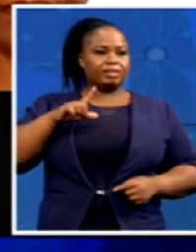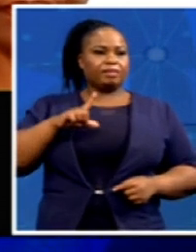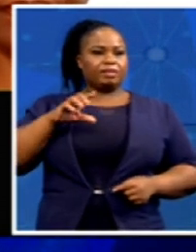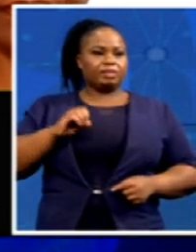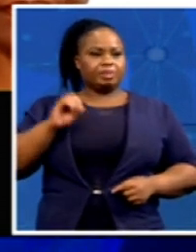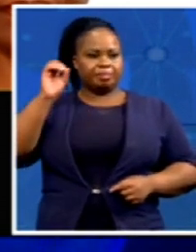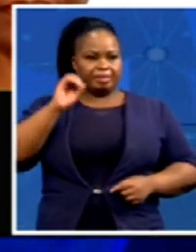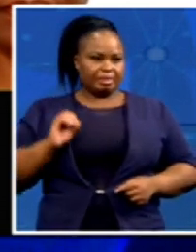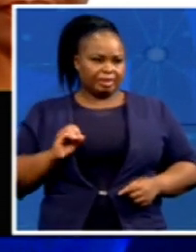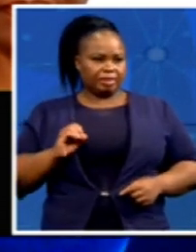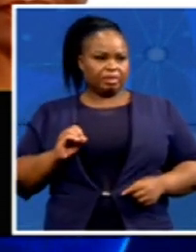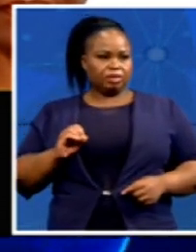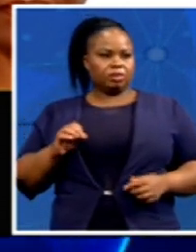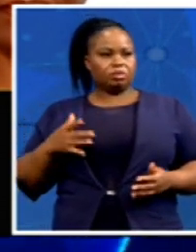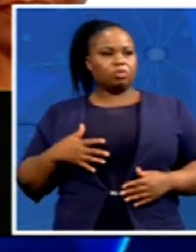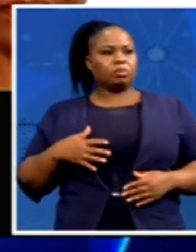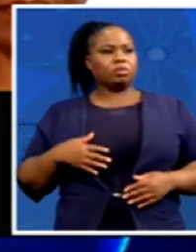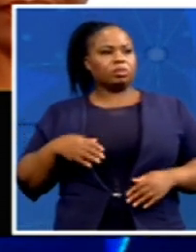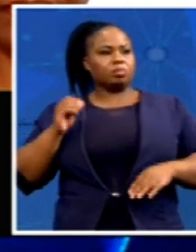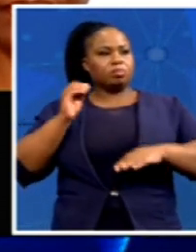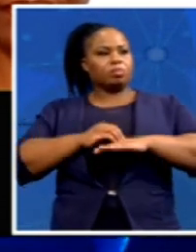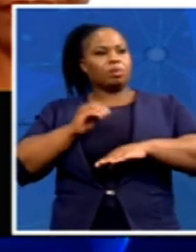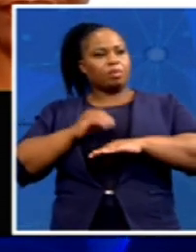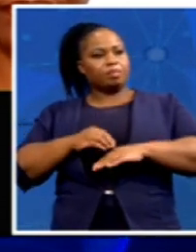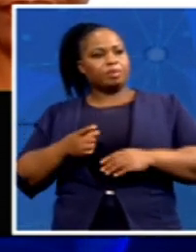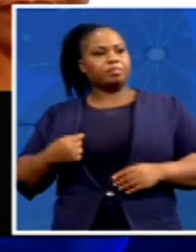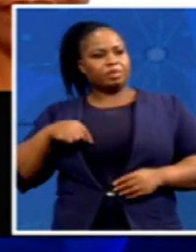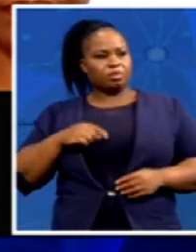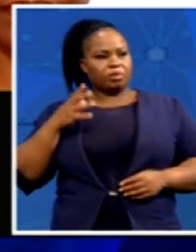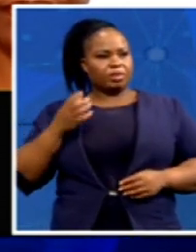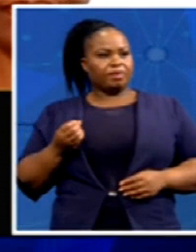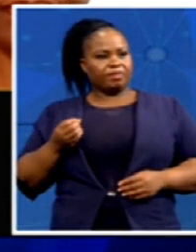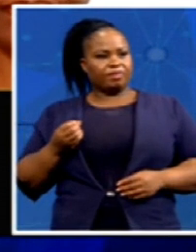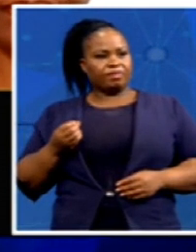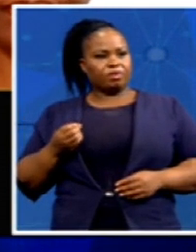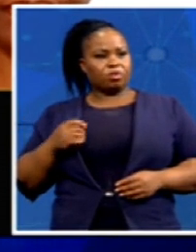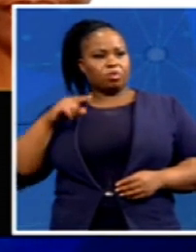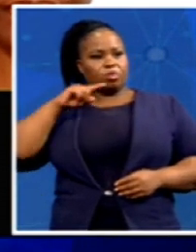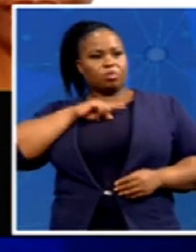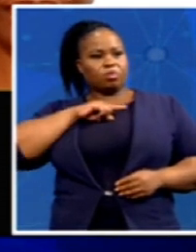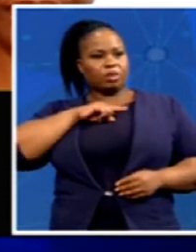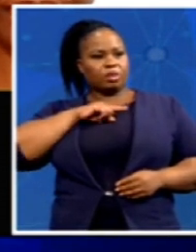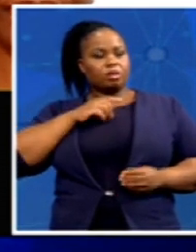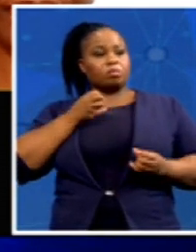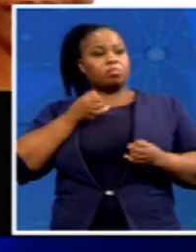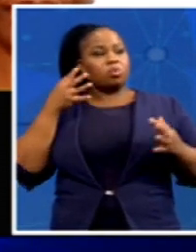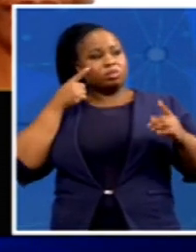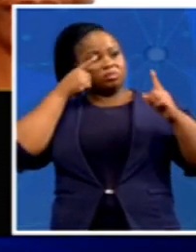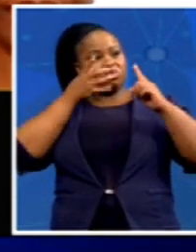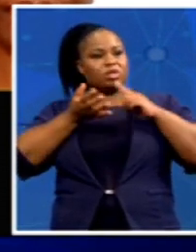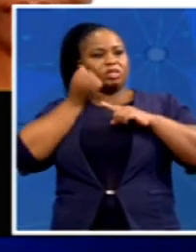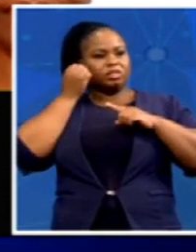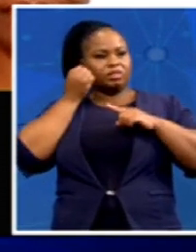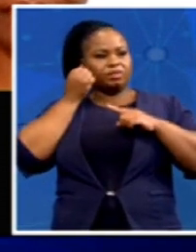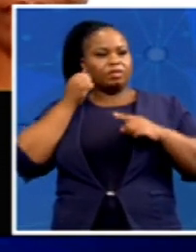programmatic imperative target that we must achieve for a continent, for our continent to be